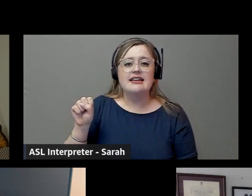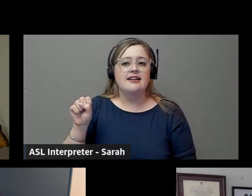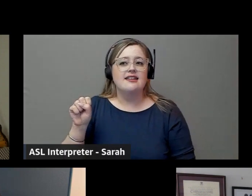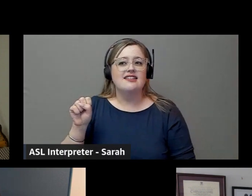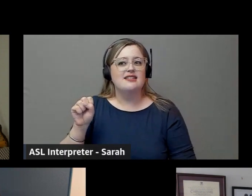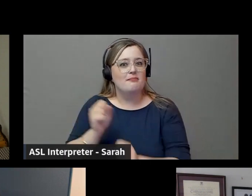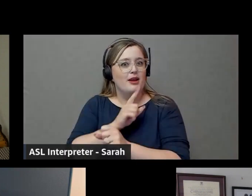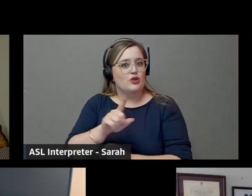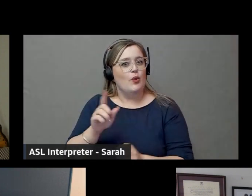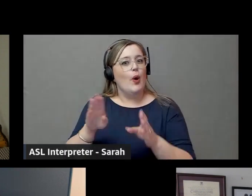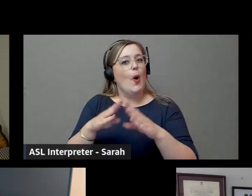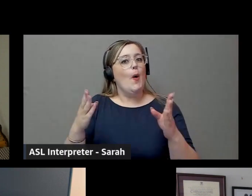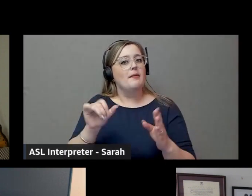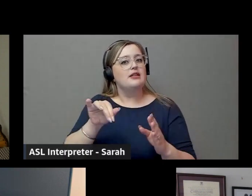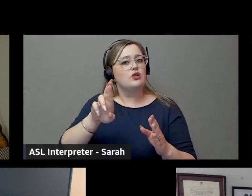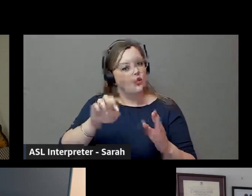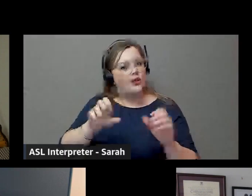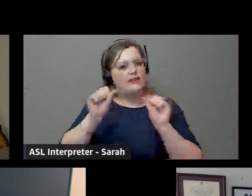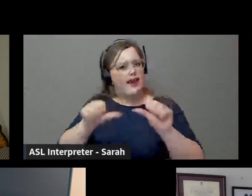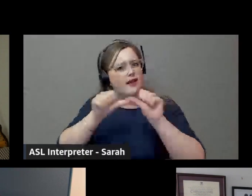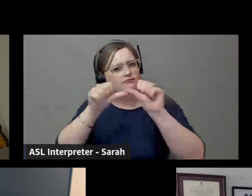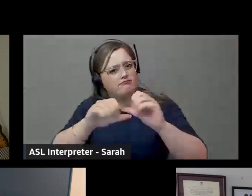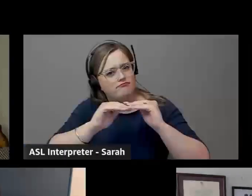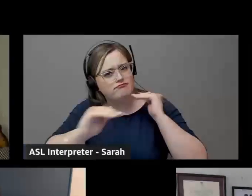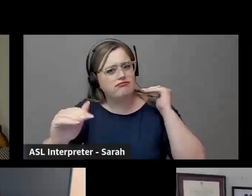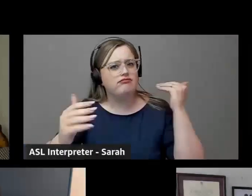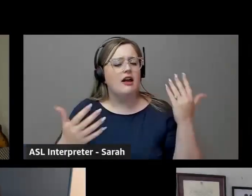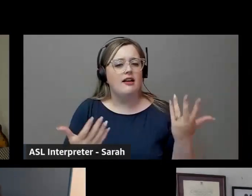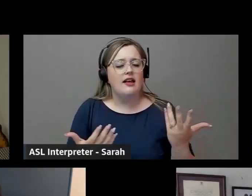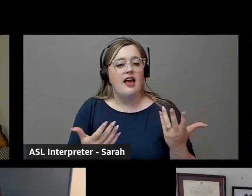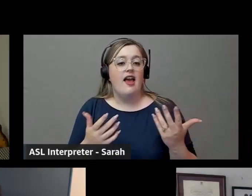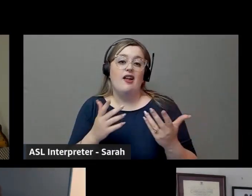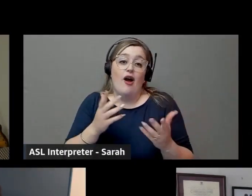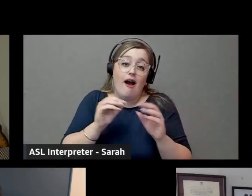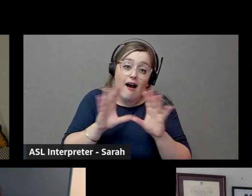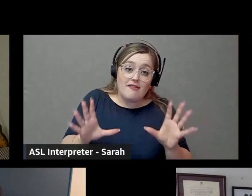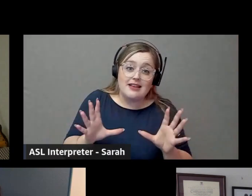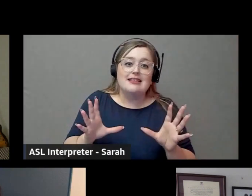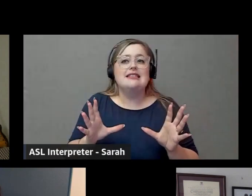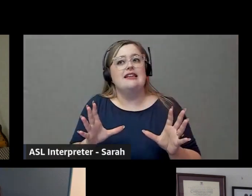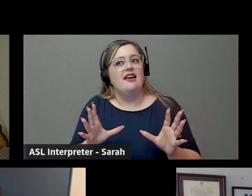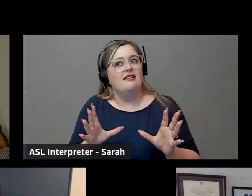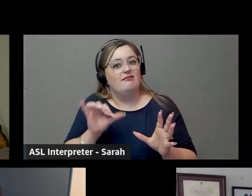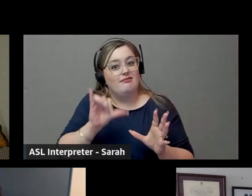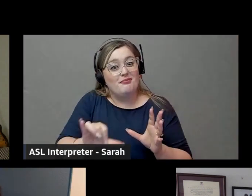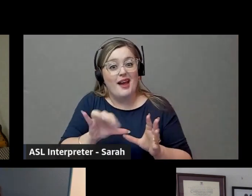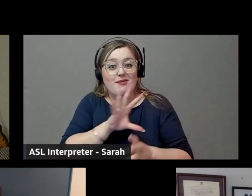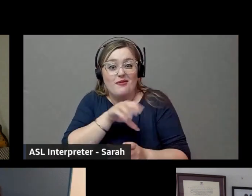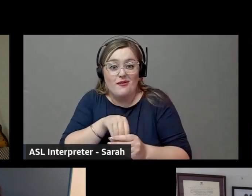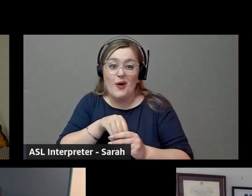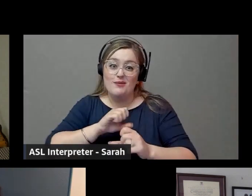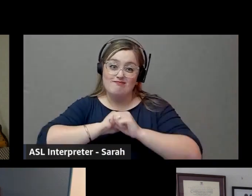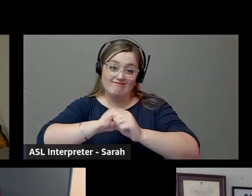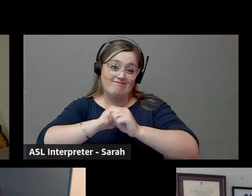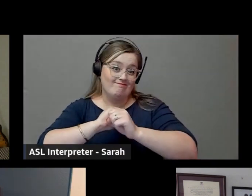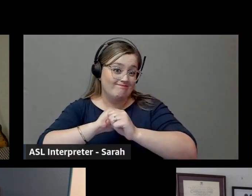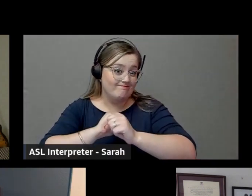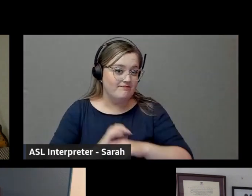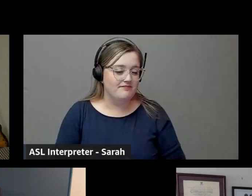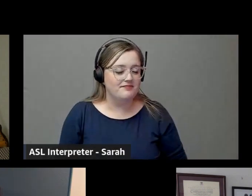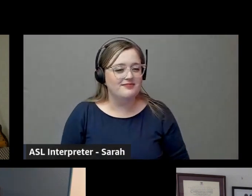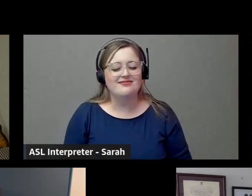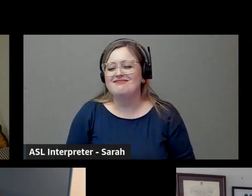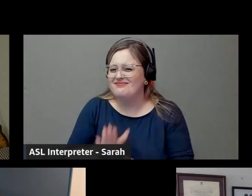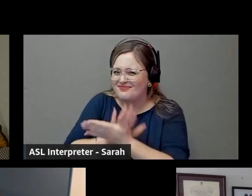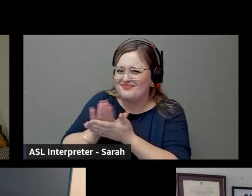open source is sustainable. And part of that, obviously, is taking care of security. Very nice.